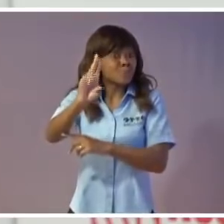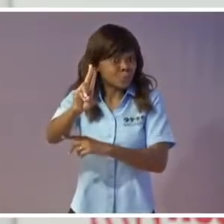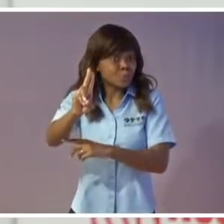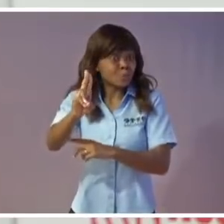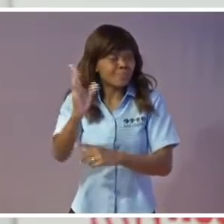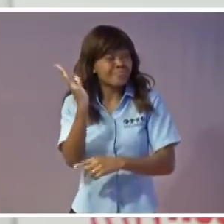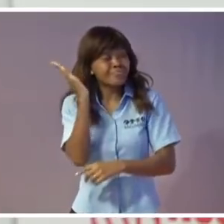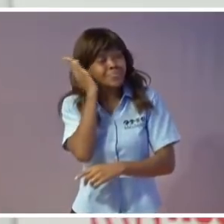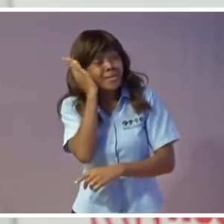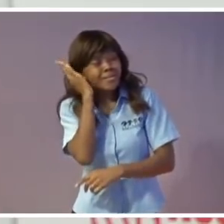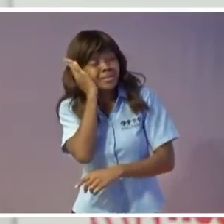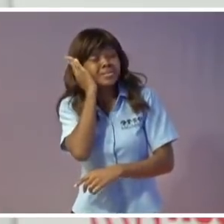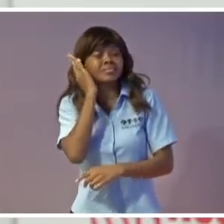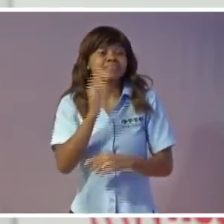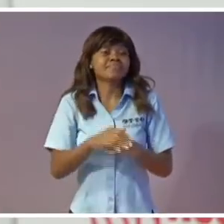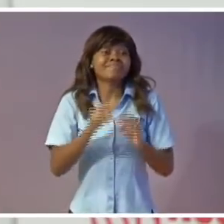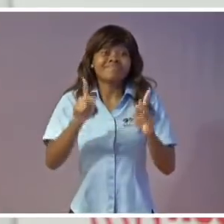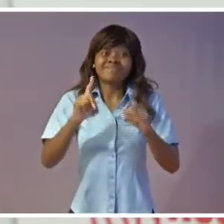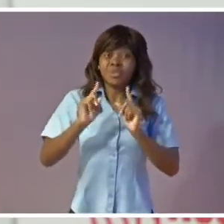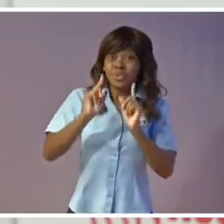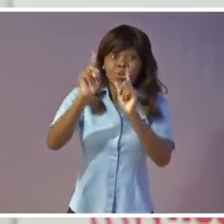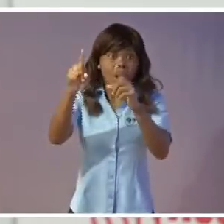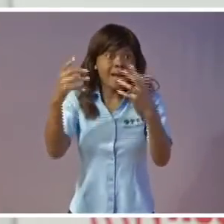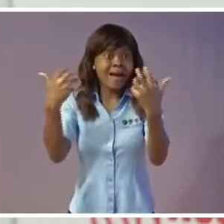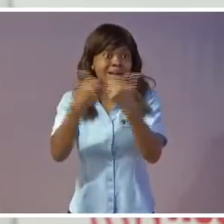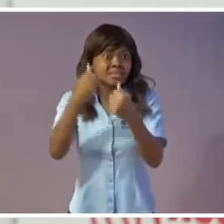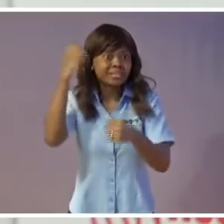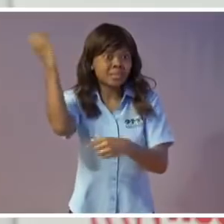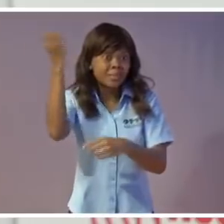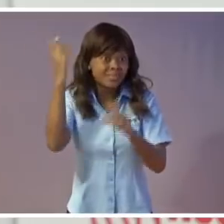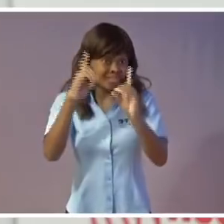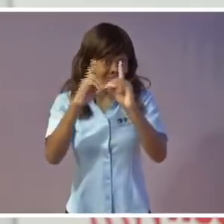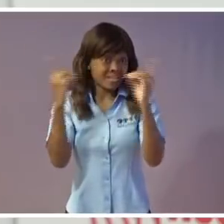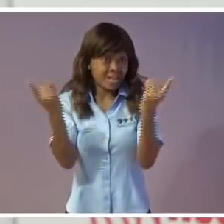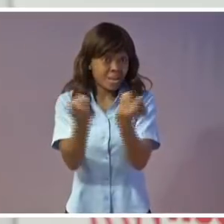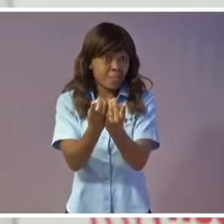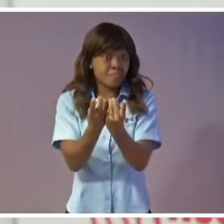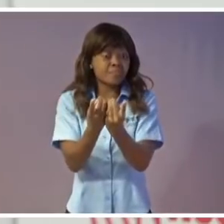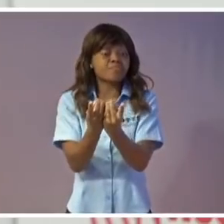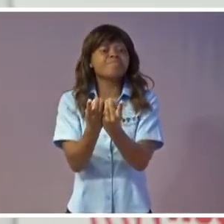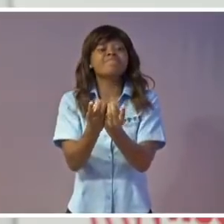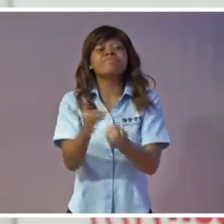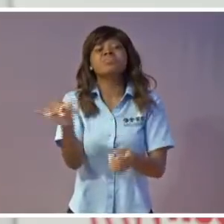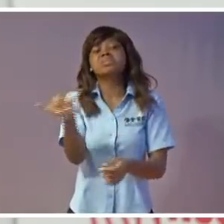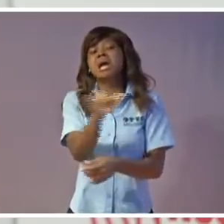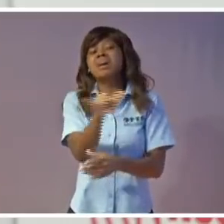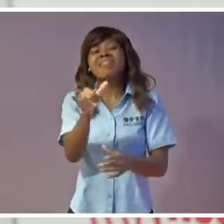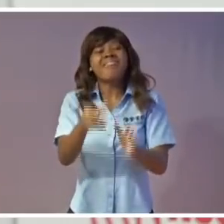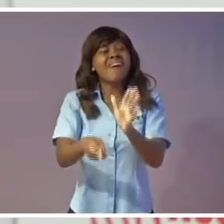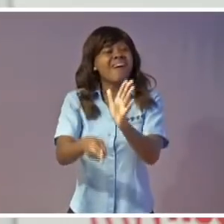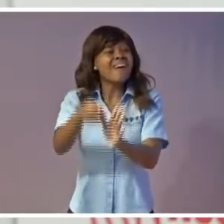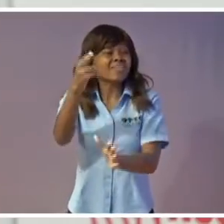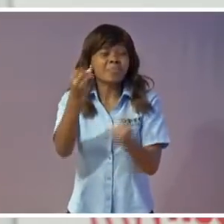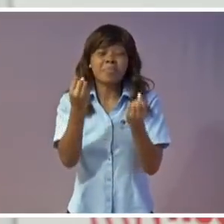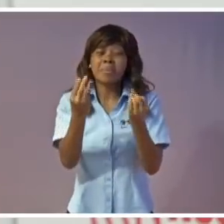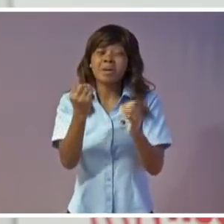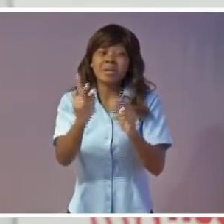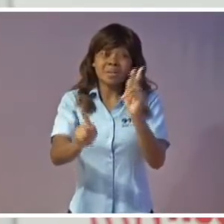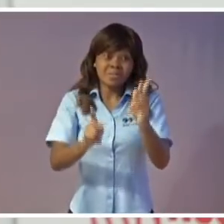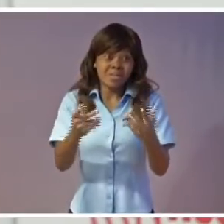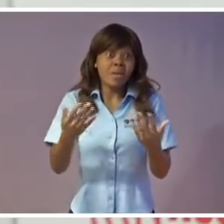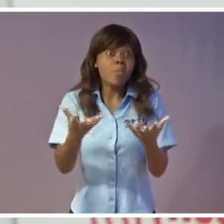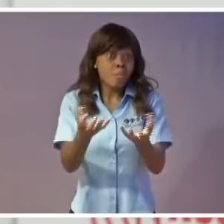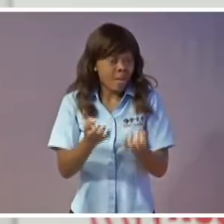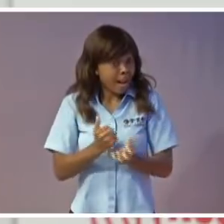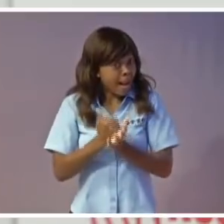accident and emergency departments and in the hospitals in our parallel healthcare system. As of this morning, there